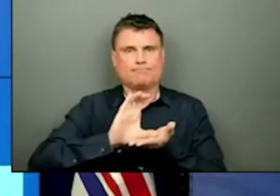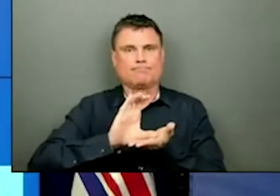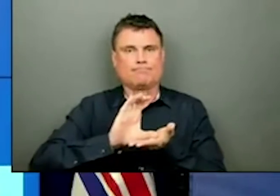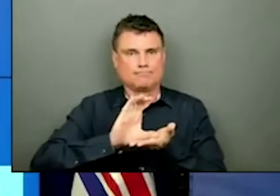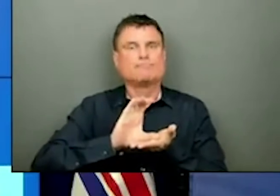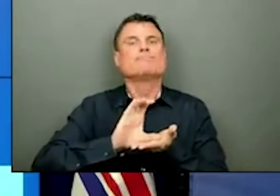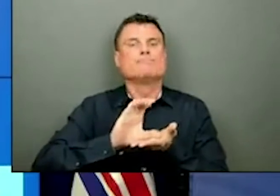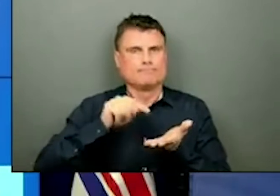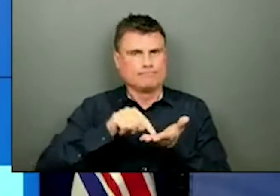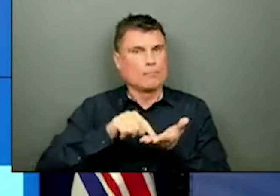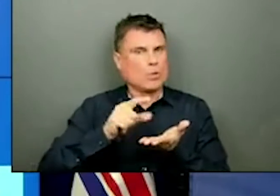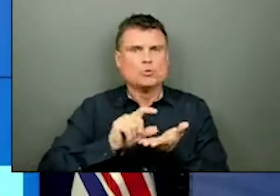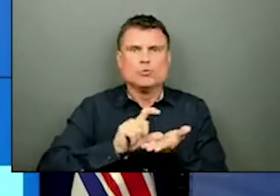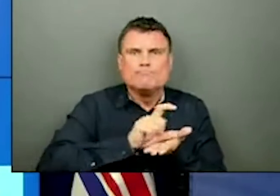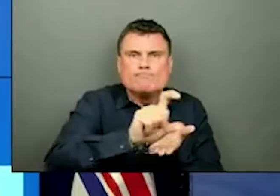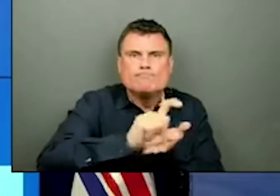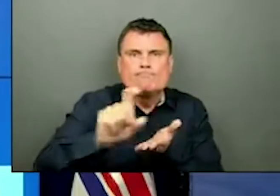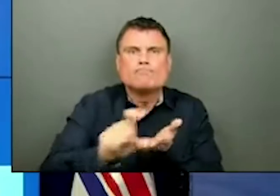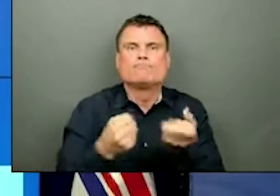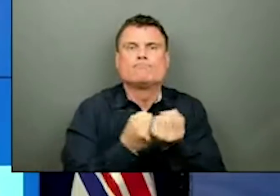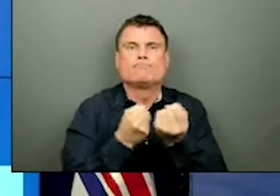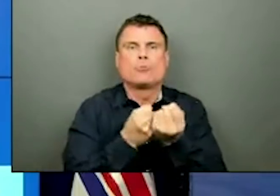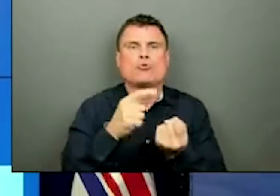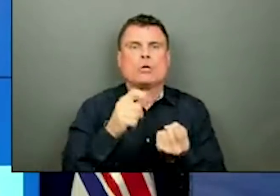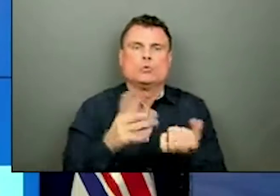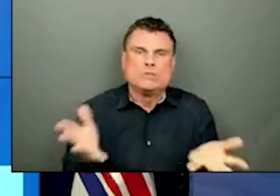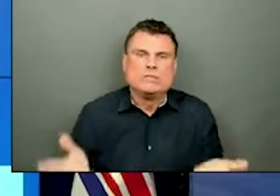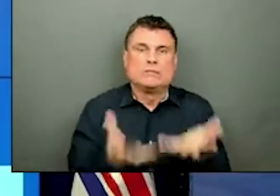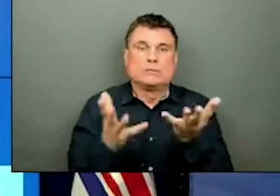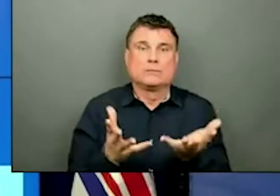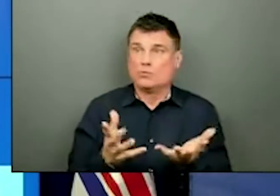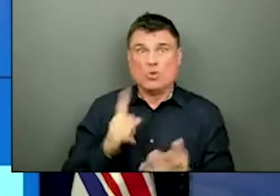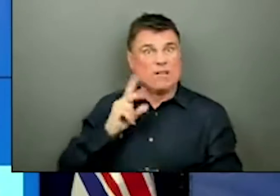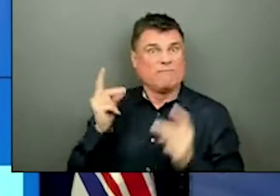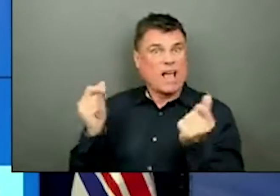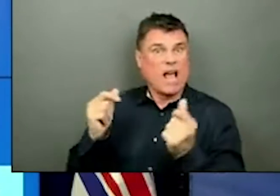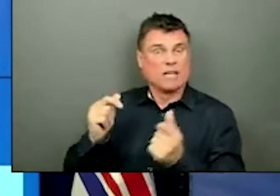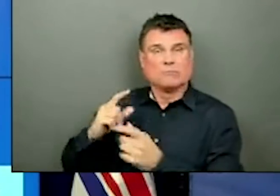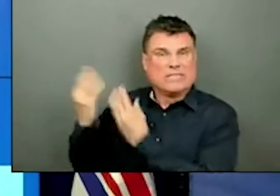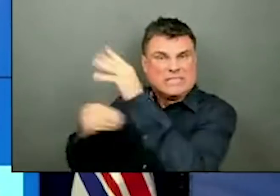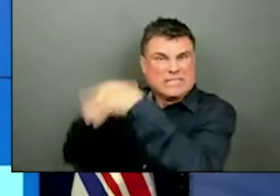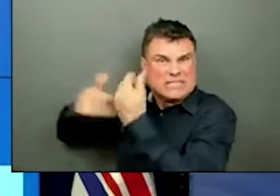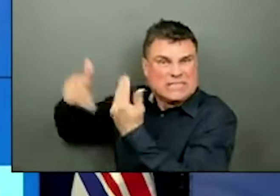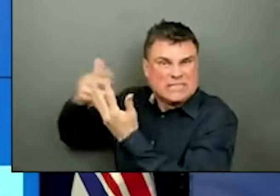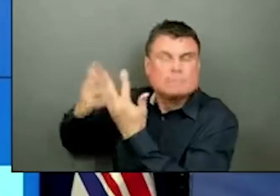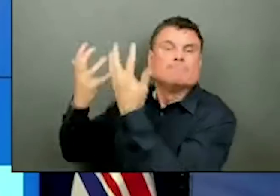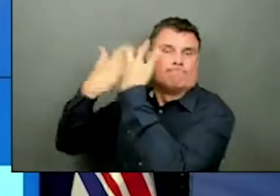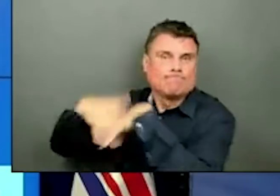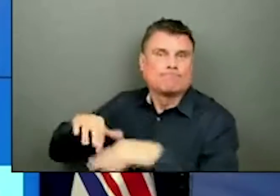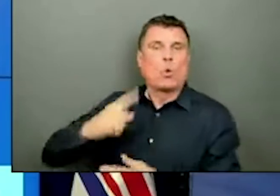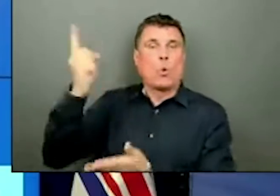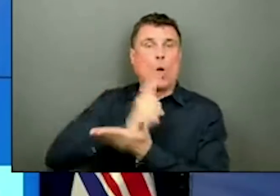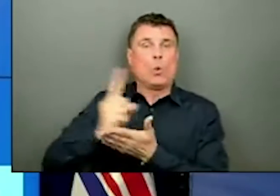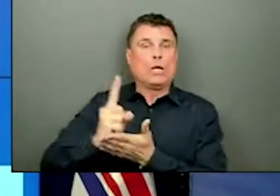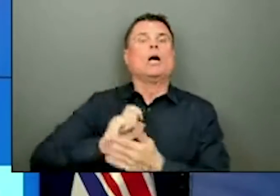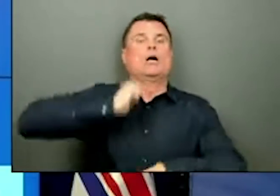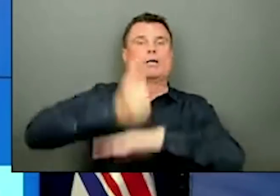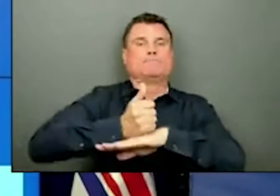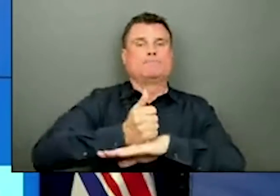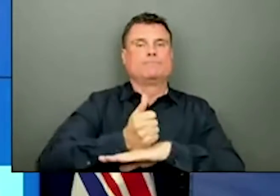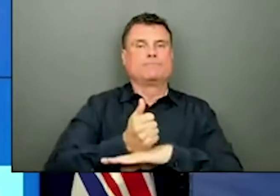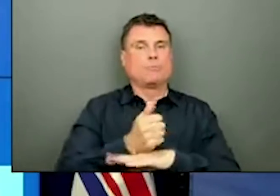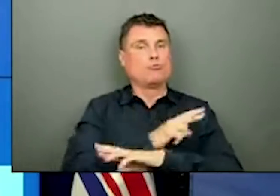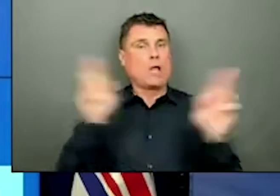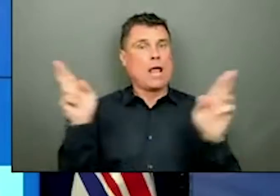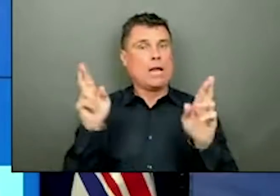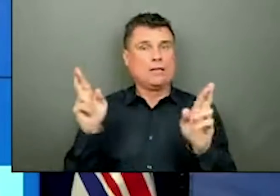grant program within a week. I believe that's probably history in the making for a program to be developed in 1 week. And I want to thank the public service